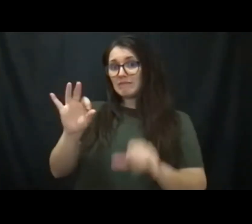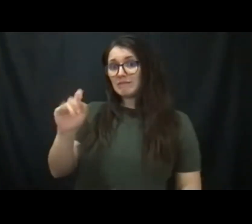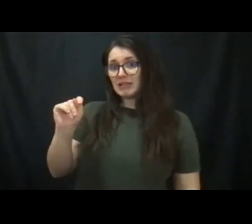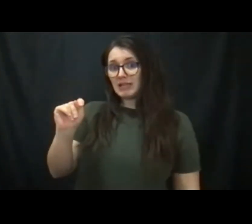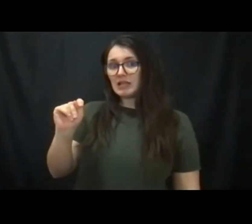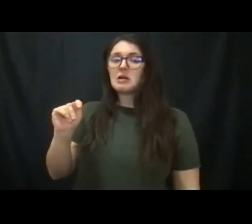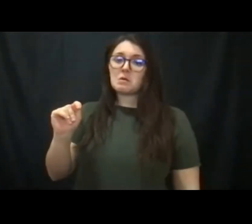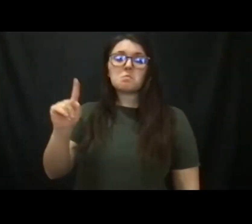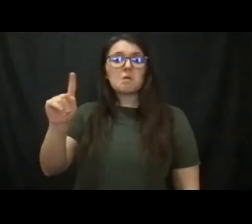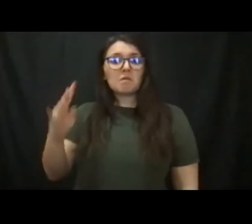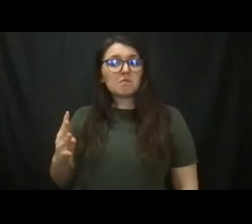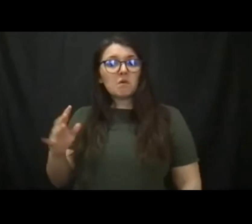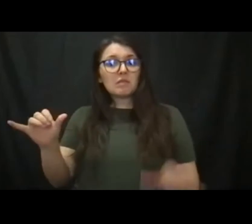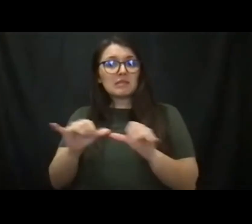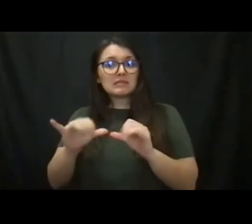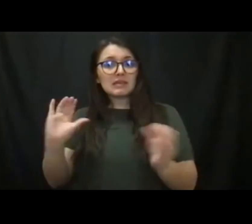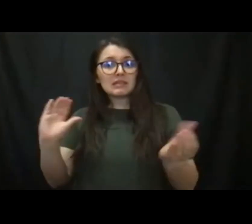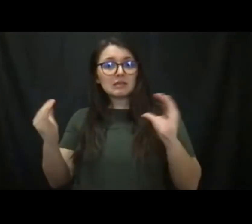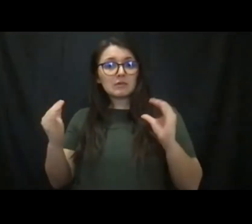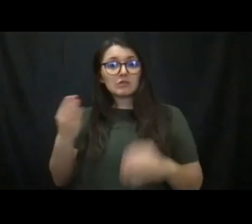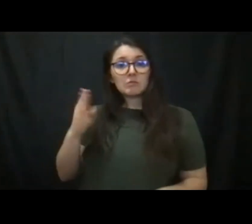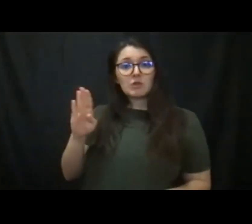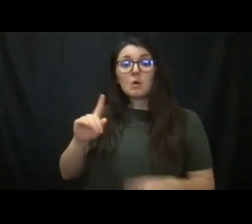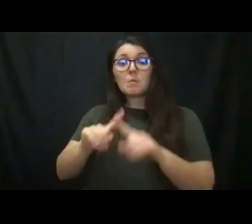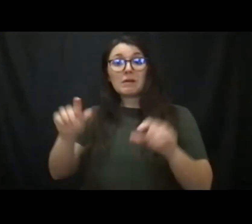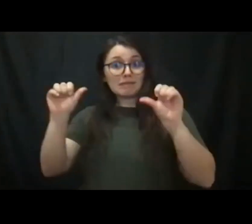1/4 the size of a blue whale. But they can kill blue